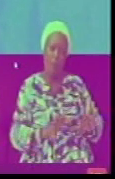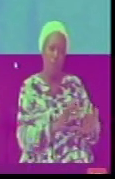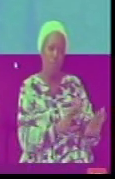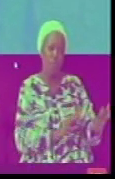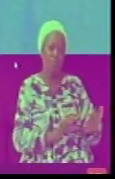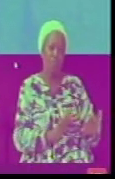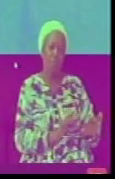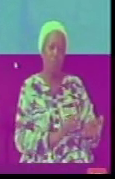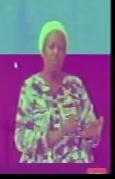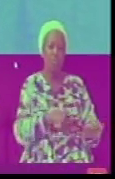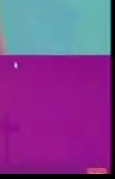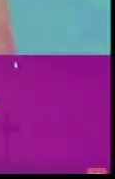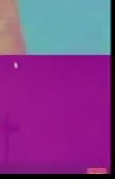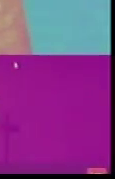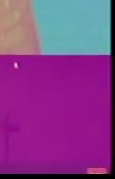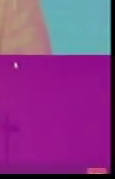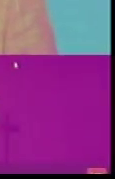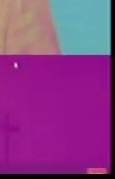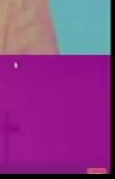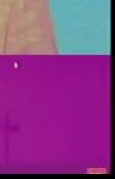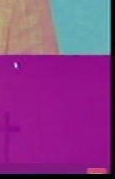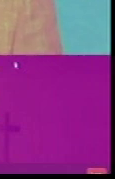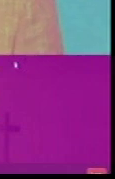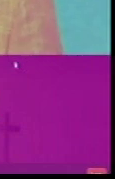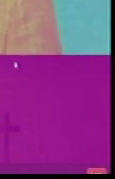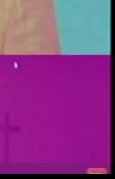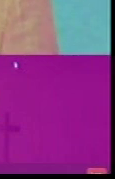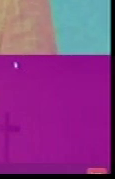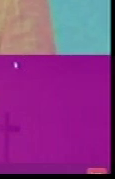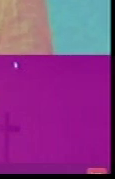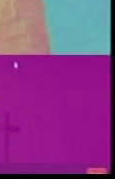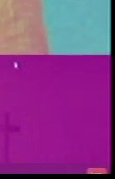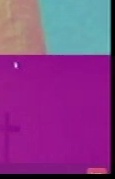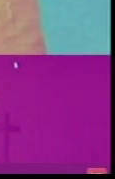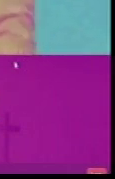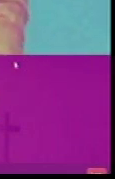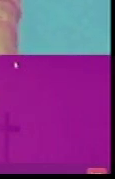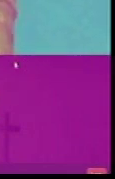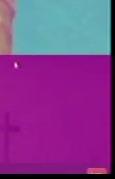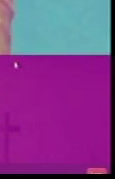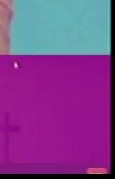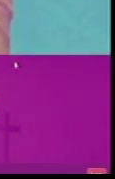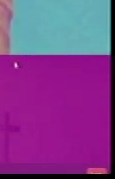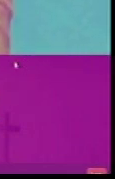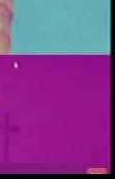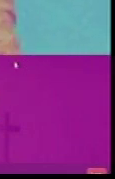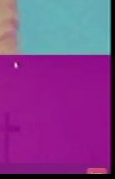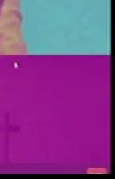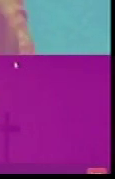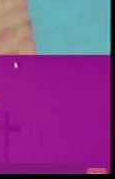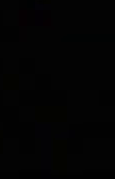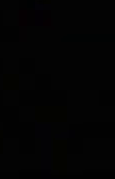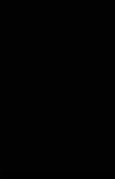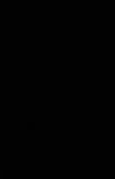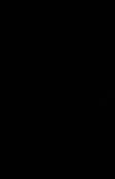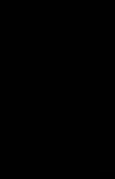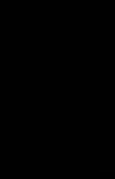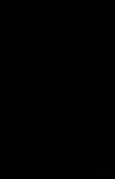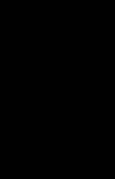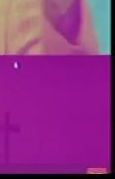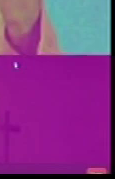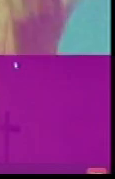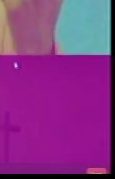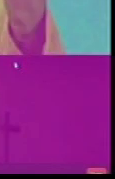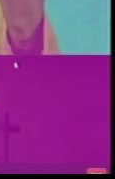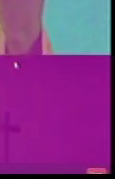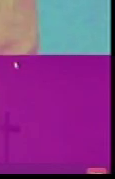of God, because he is not willing that any of us, like any of them, should perish,